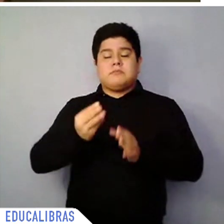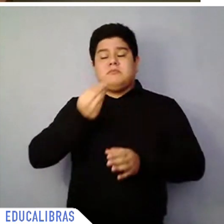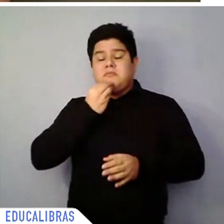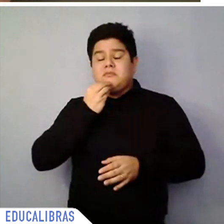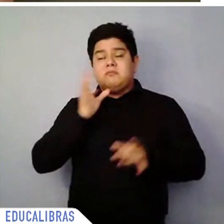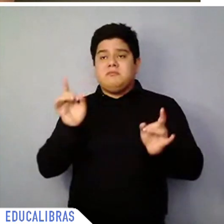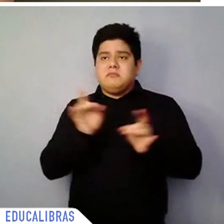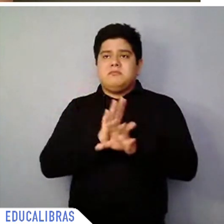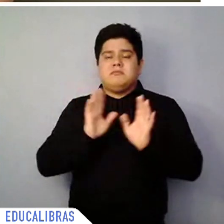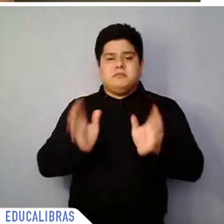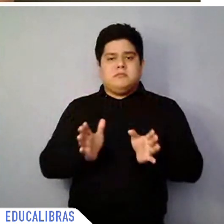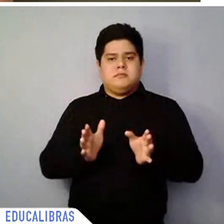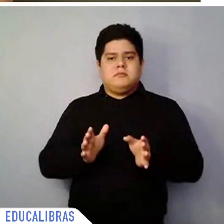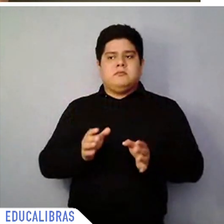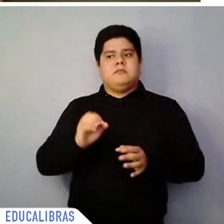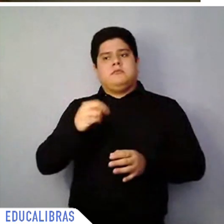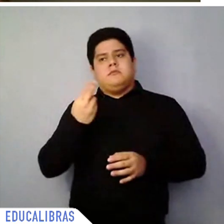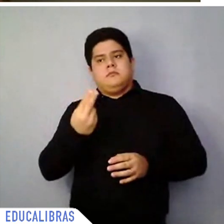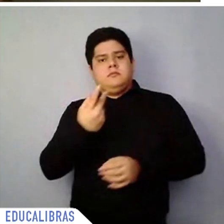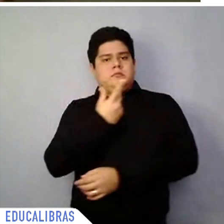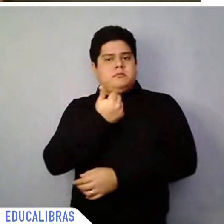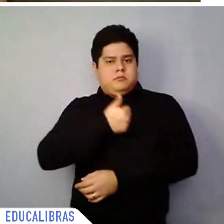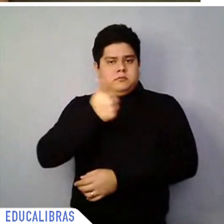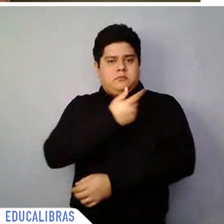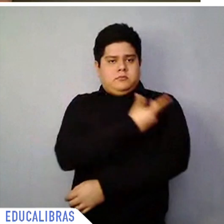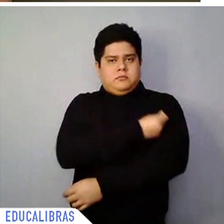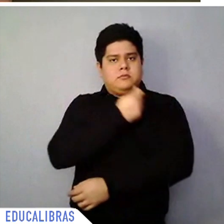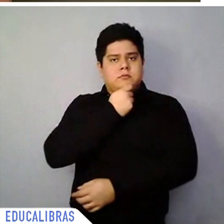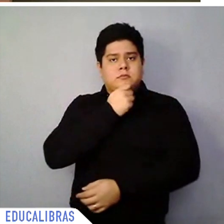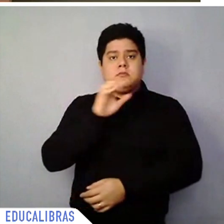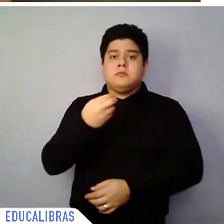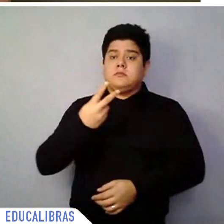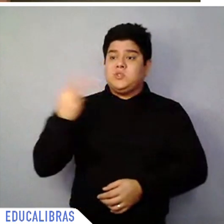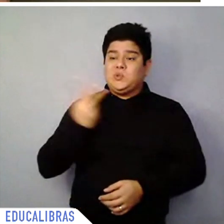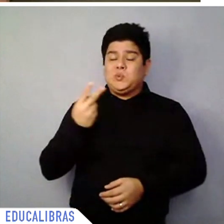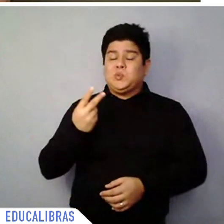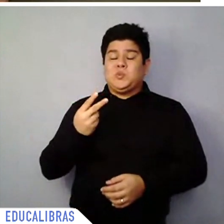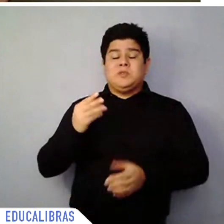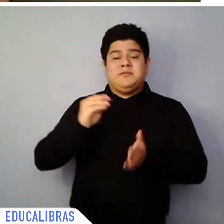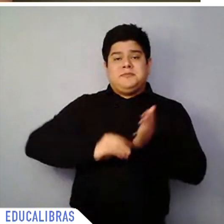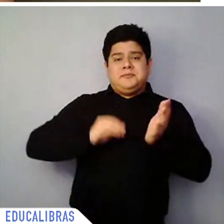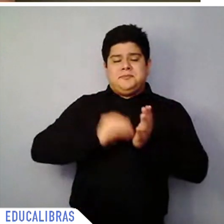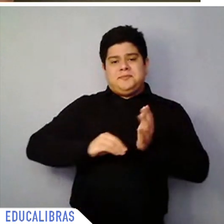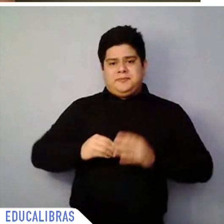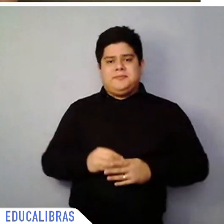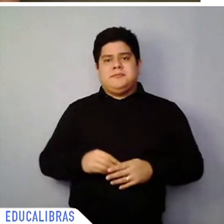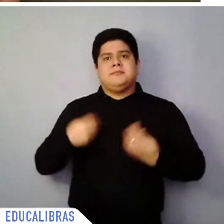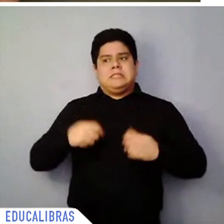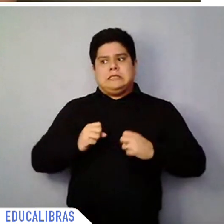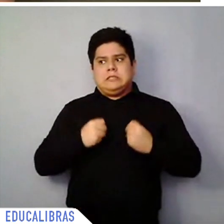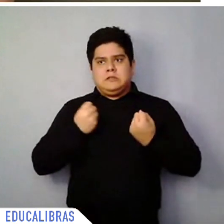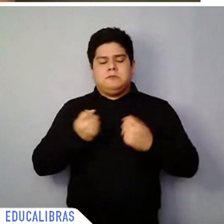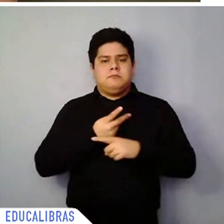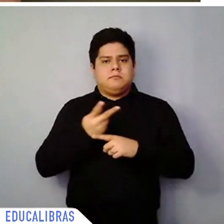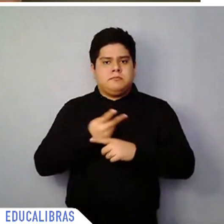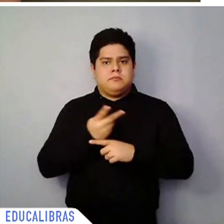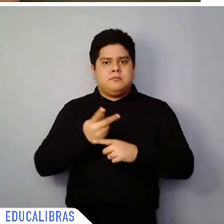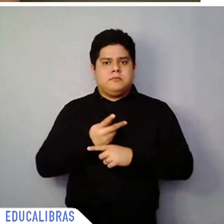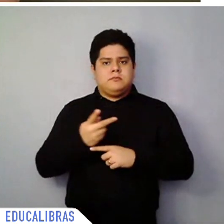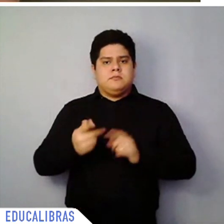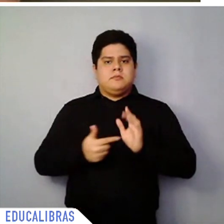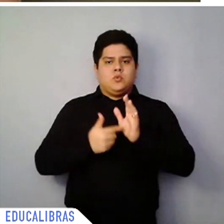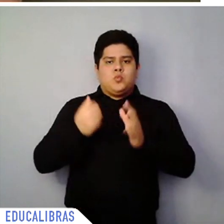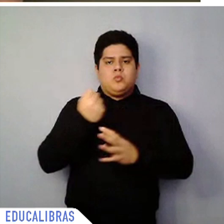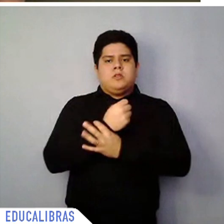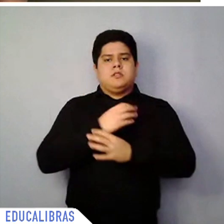actively searching for the groups who either did not receive, who should have been vaccinated and were